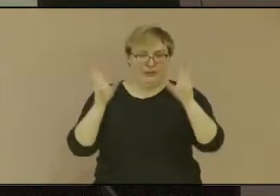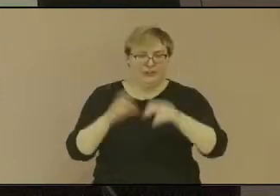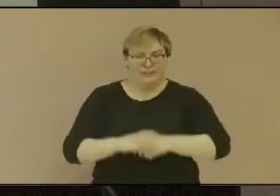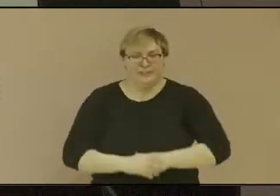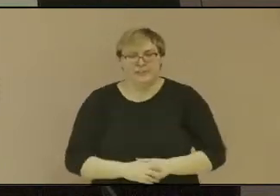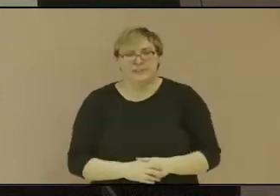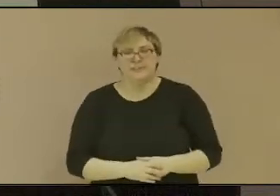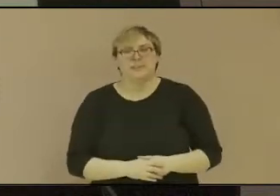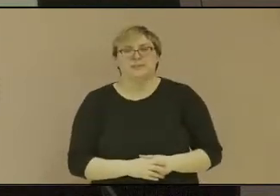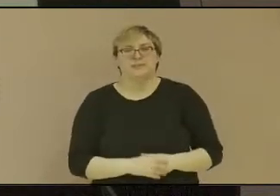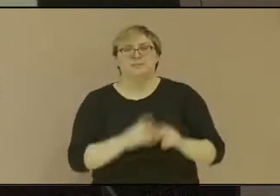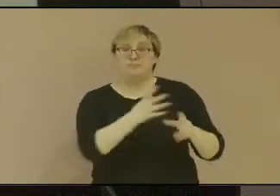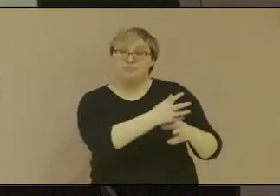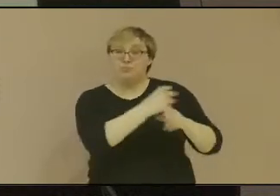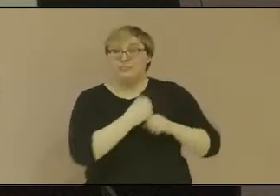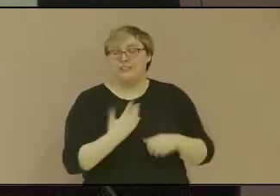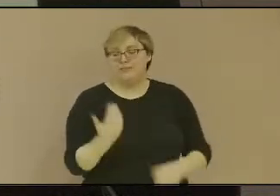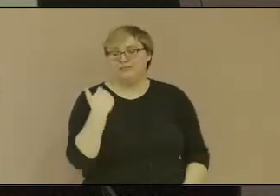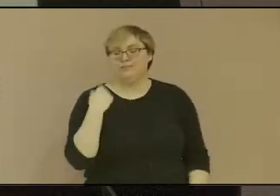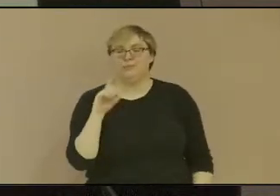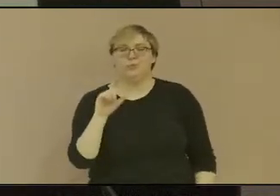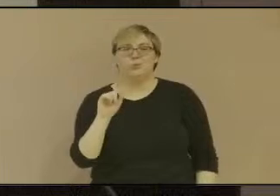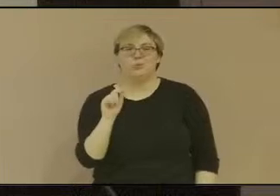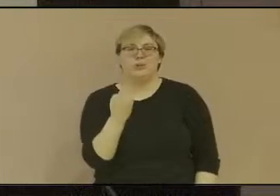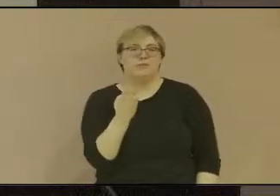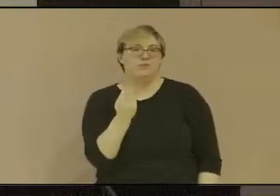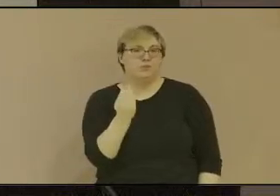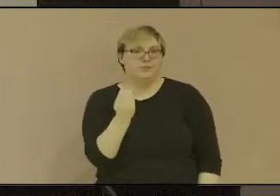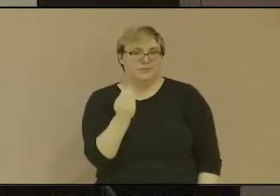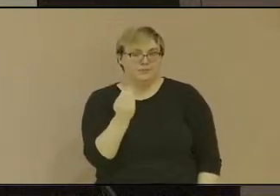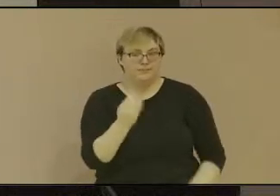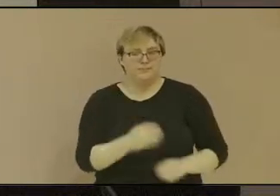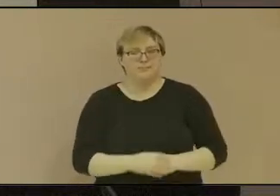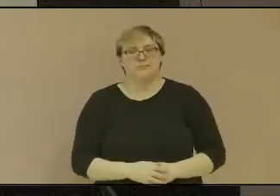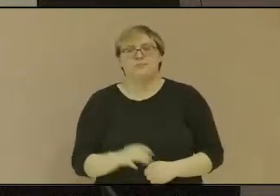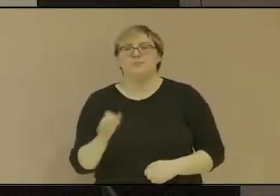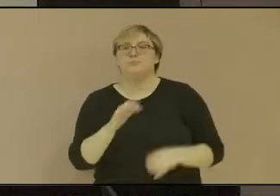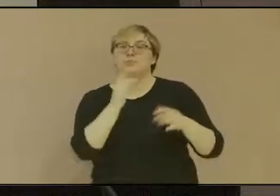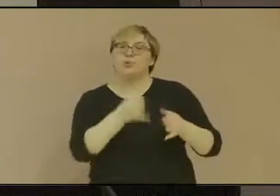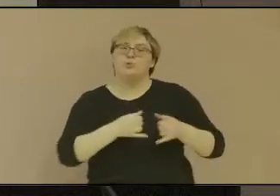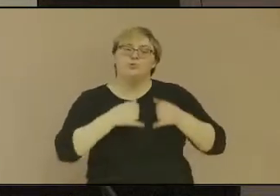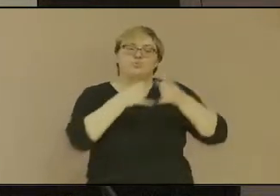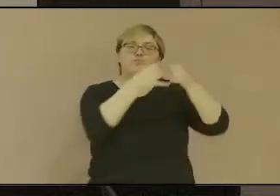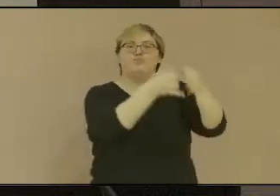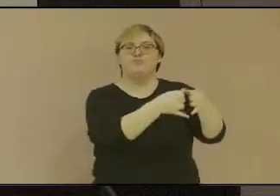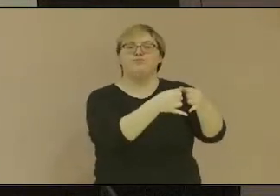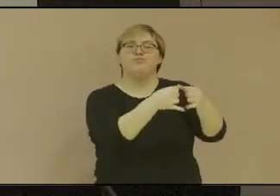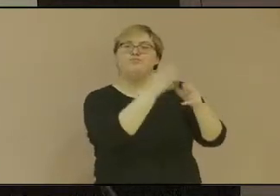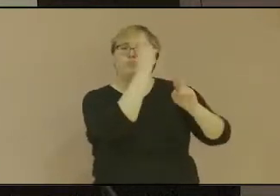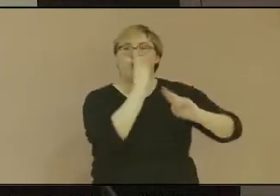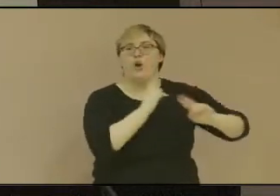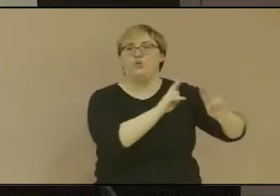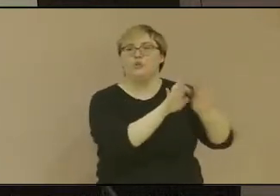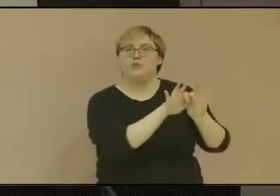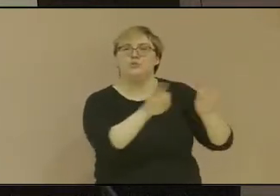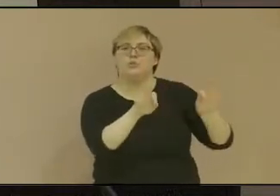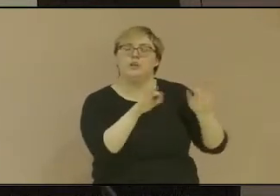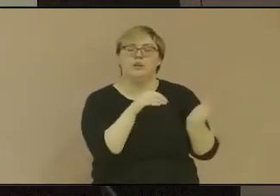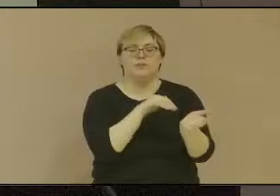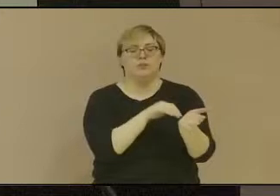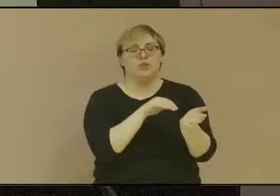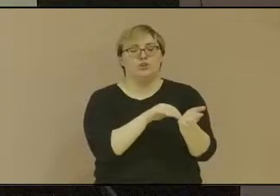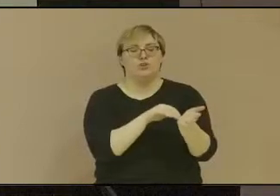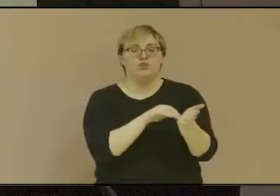in 2014, and she was awarded an honorary degree of Doctor of Civil Laws